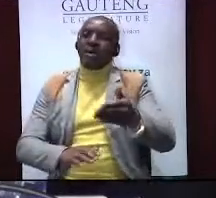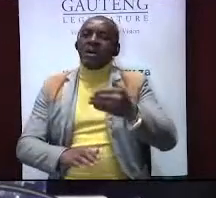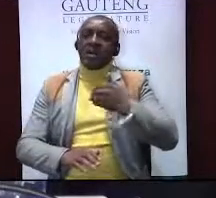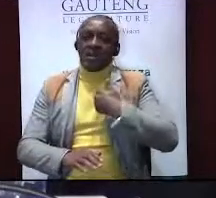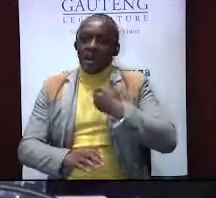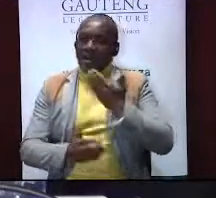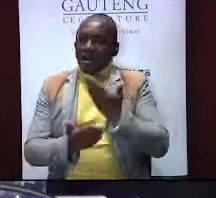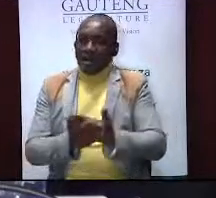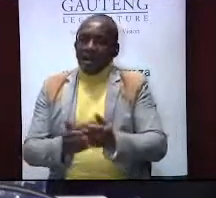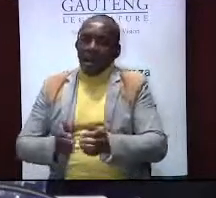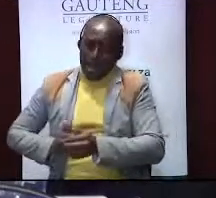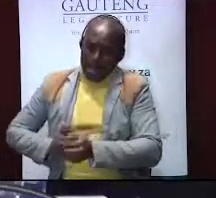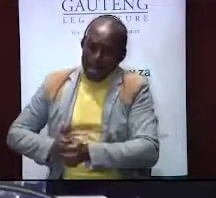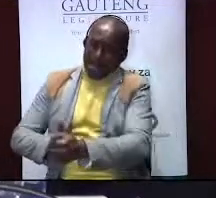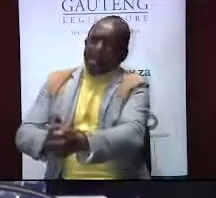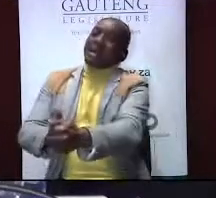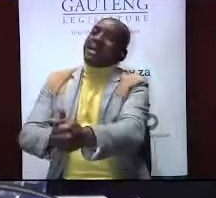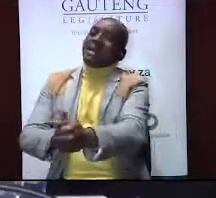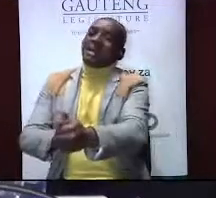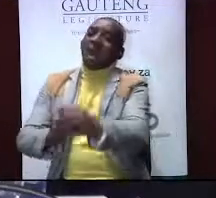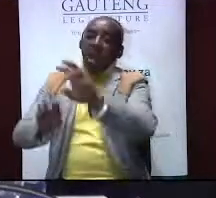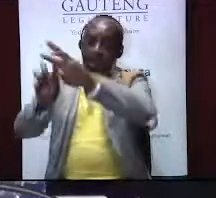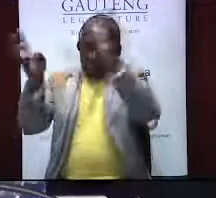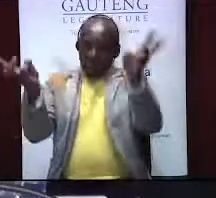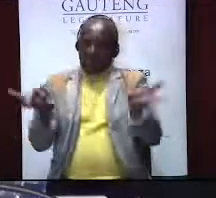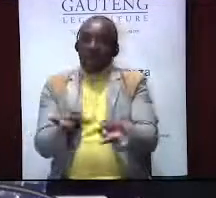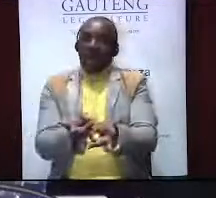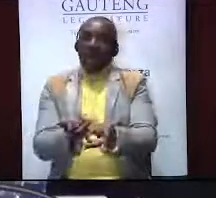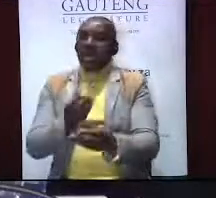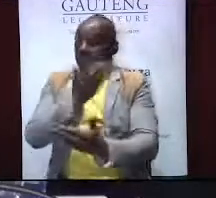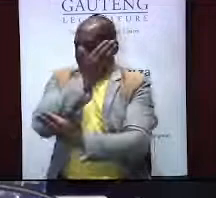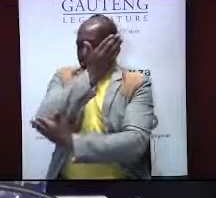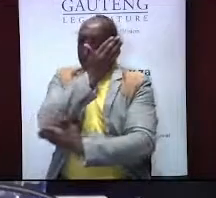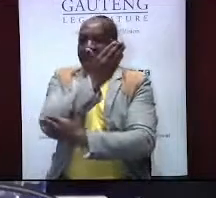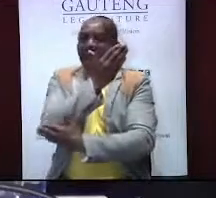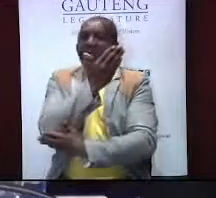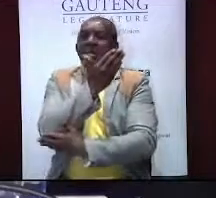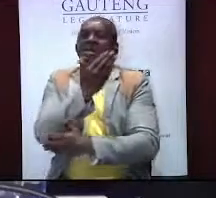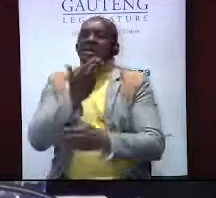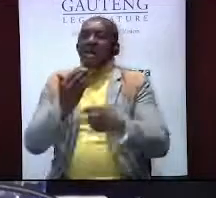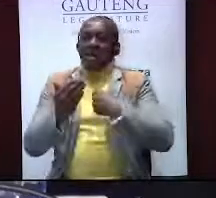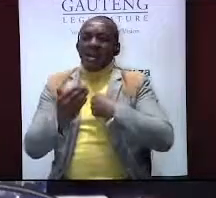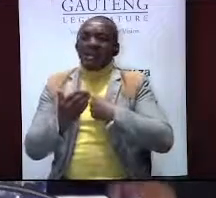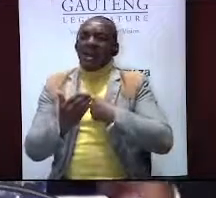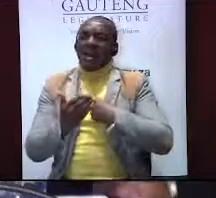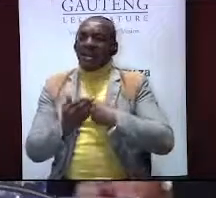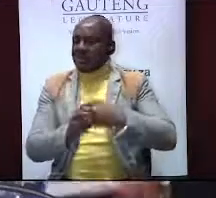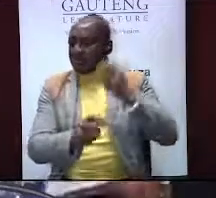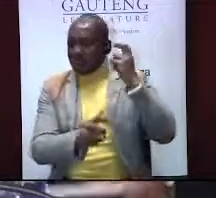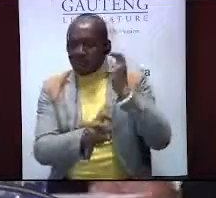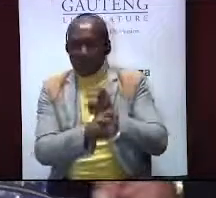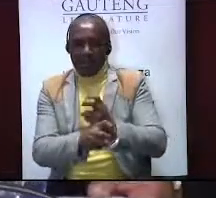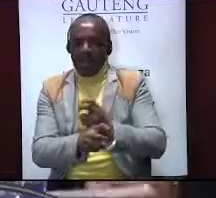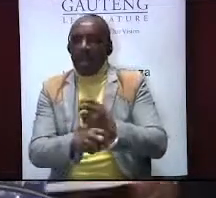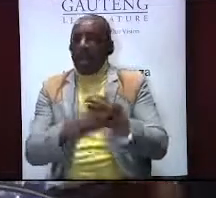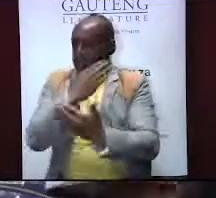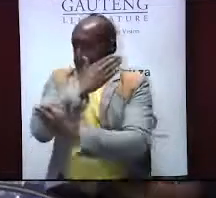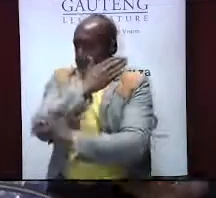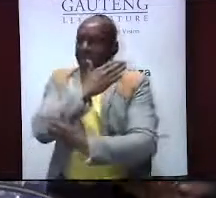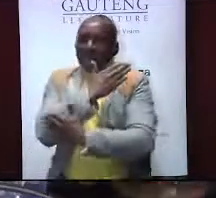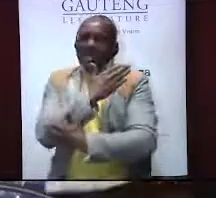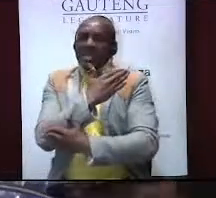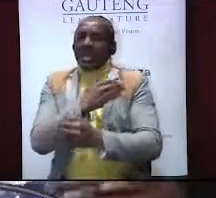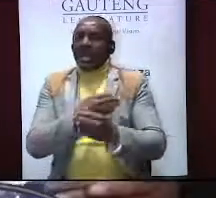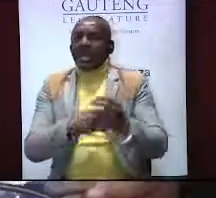real salts of the earth. Our country is in tatters. Our country needs us. Can I